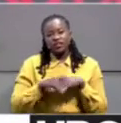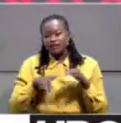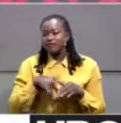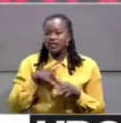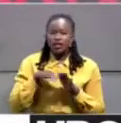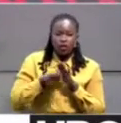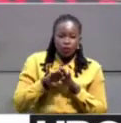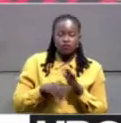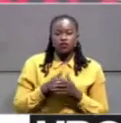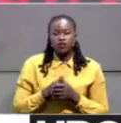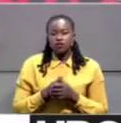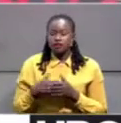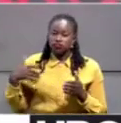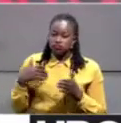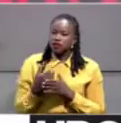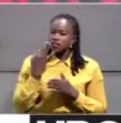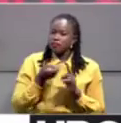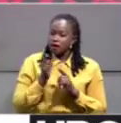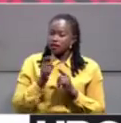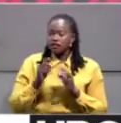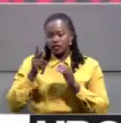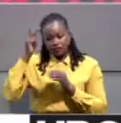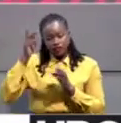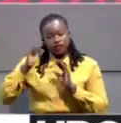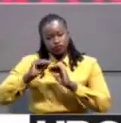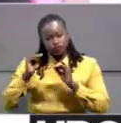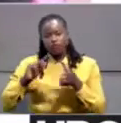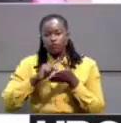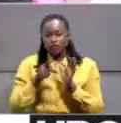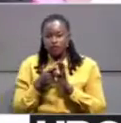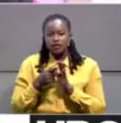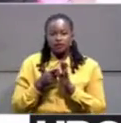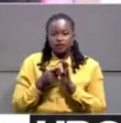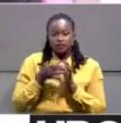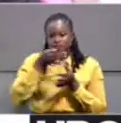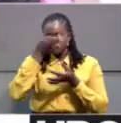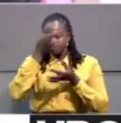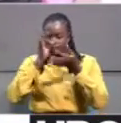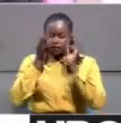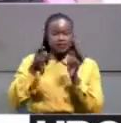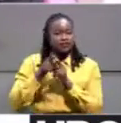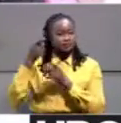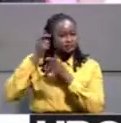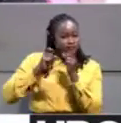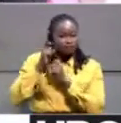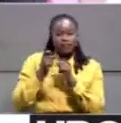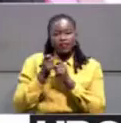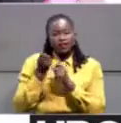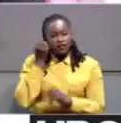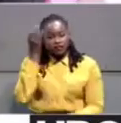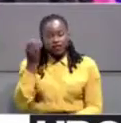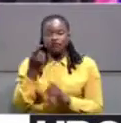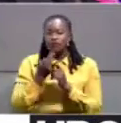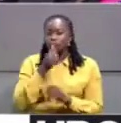last 3 months, a skills training project has been in beautification and hairdressing and was an initiative Private Sector Foundation of